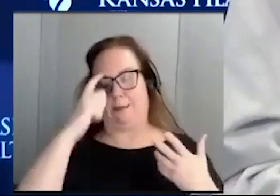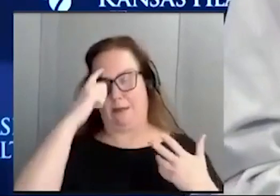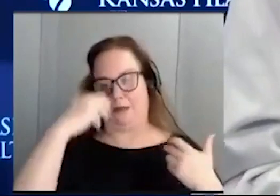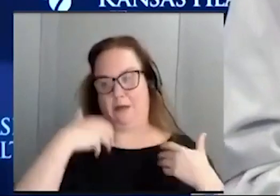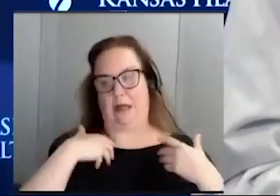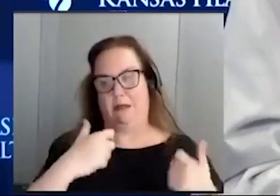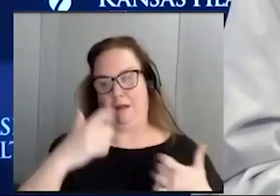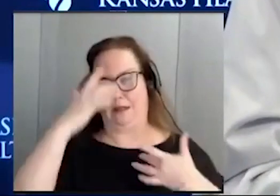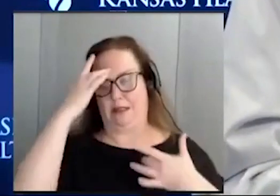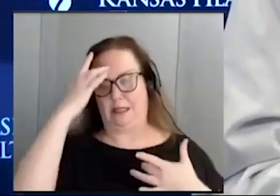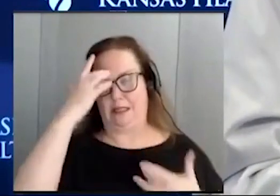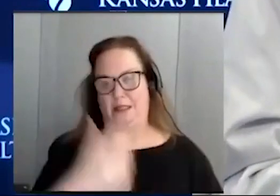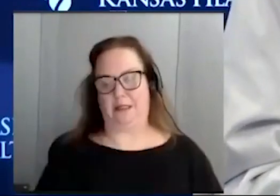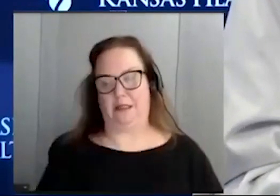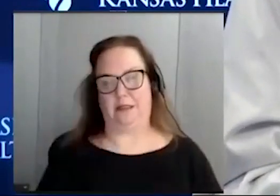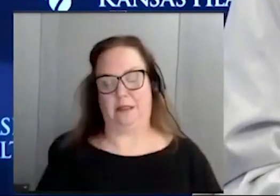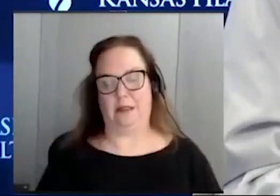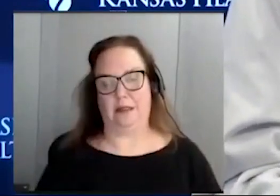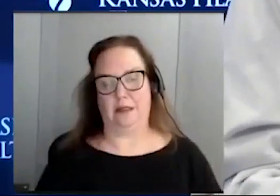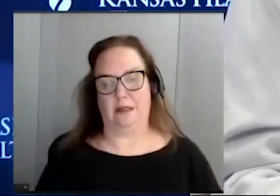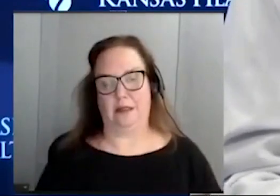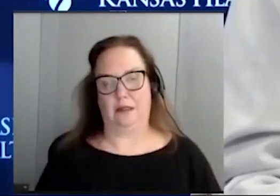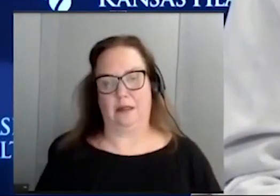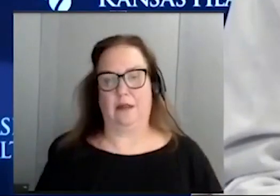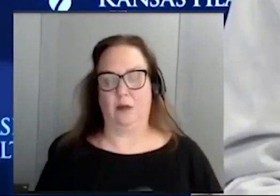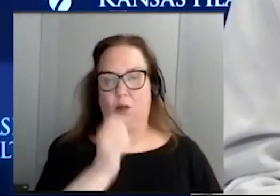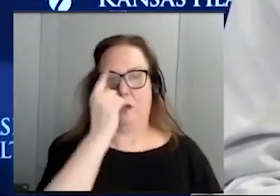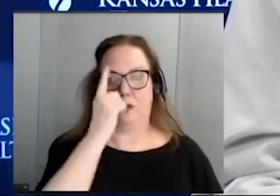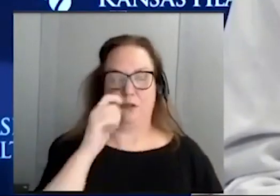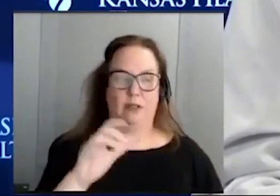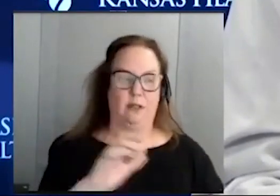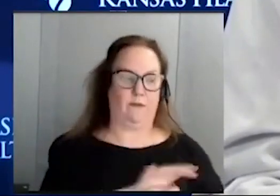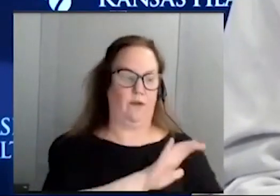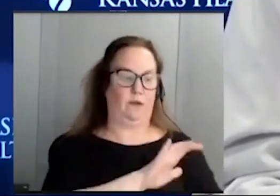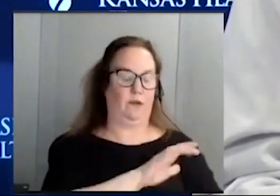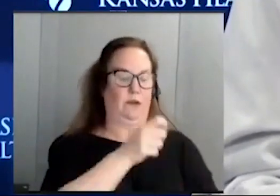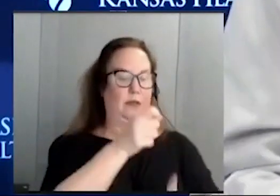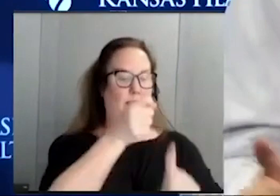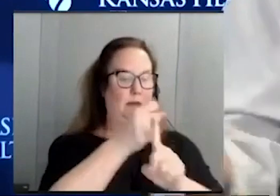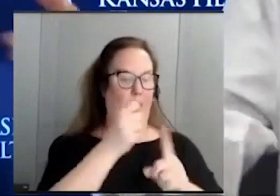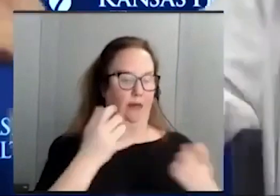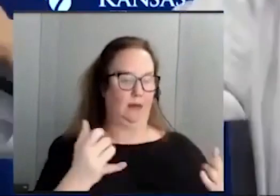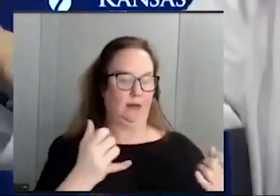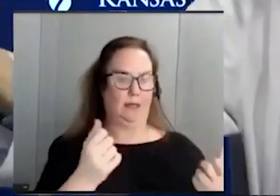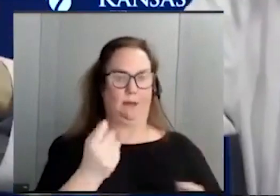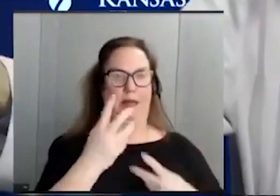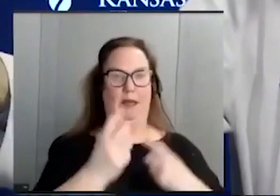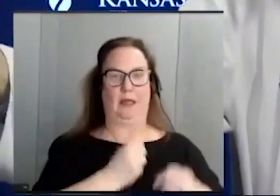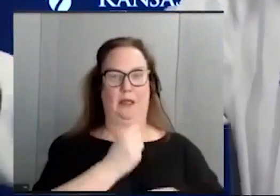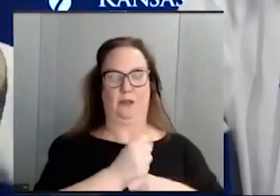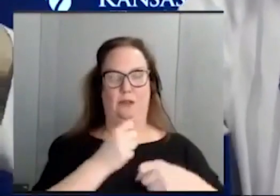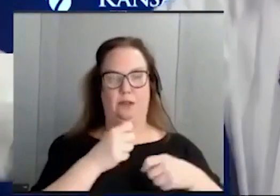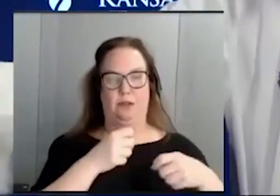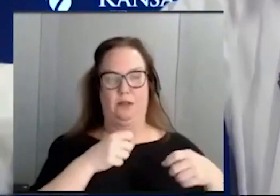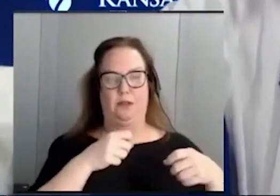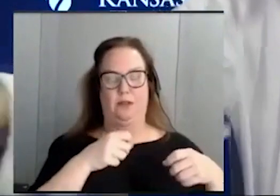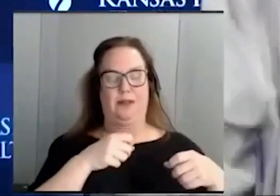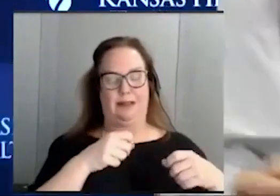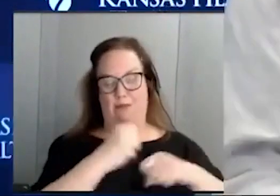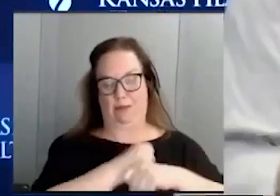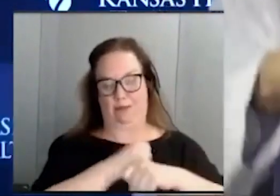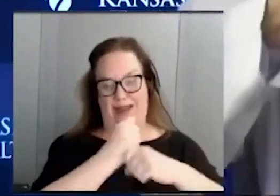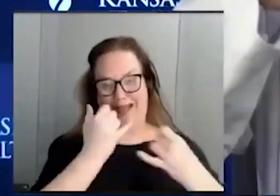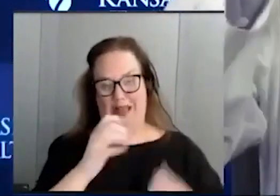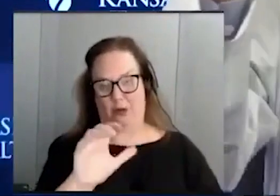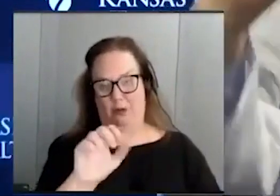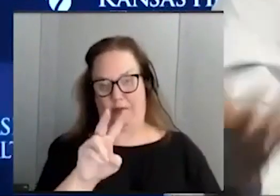and we understand the full spectrum of the impact, and sometimes that takes years to describe, and that's what we're finding, I think, with COVID,